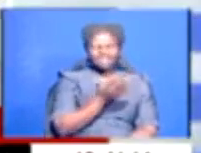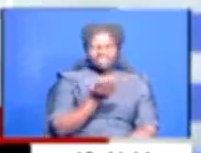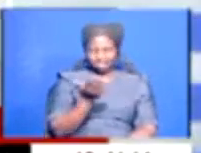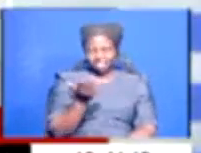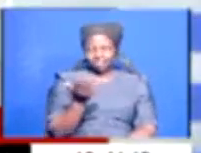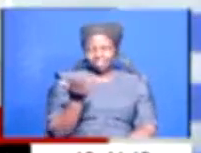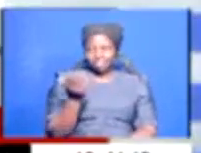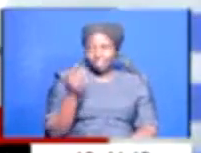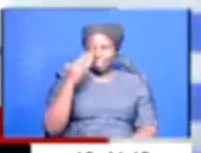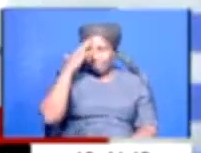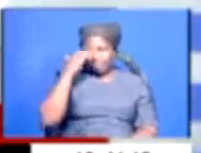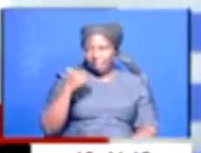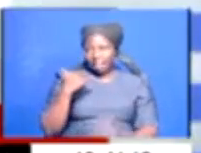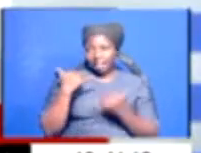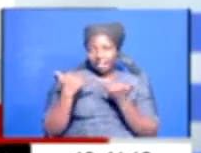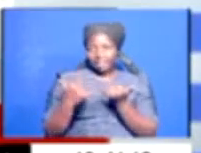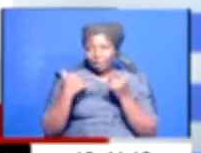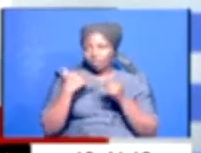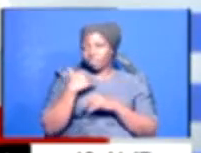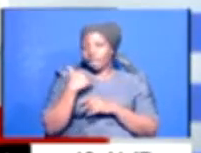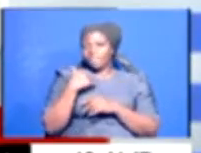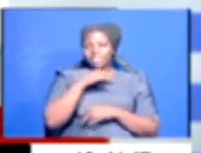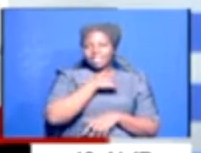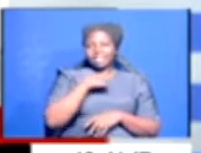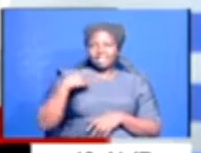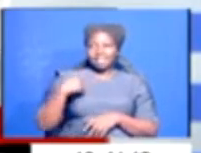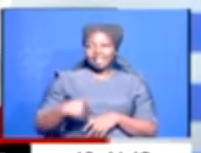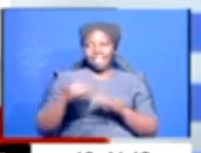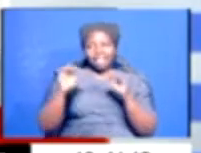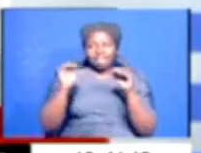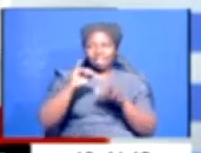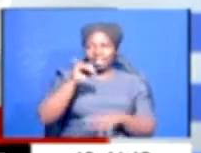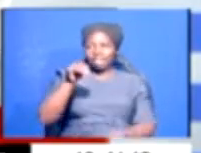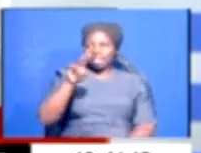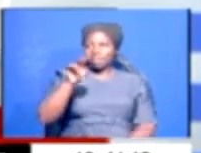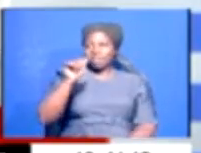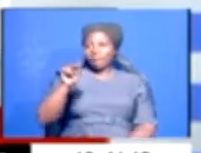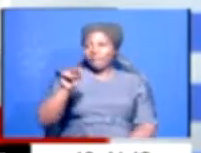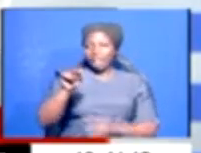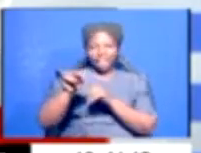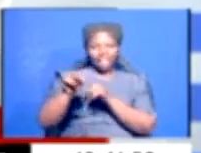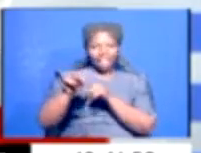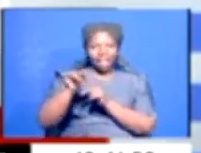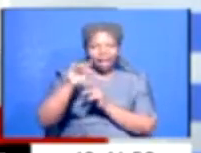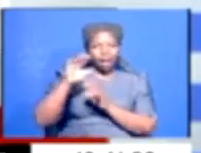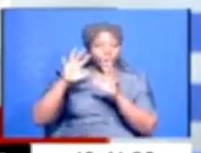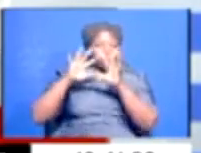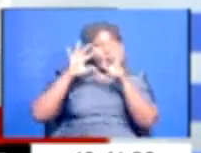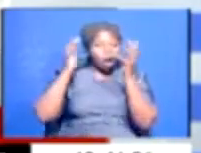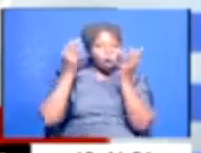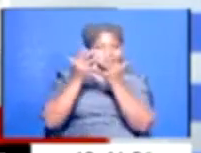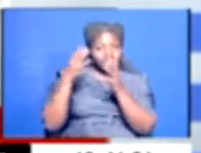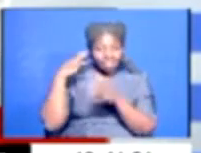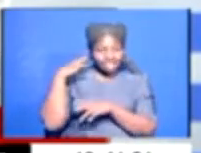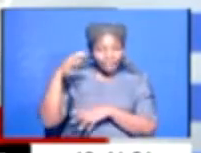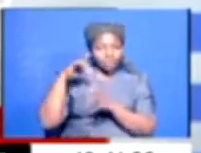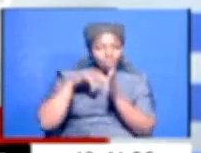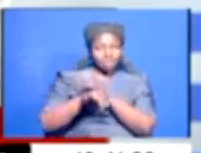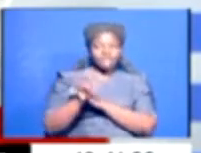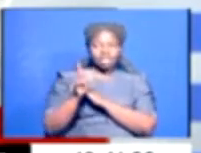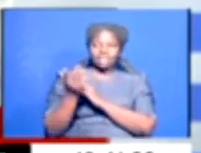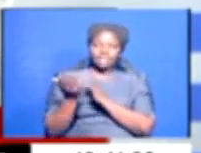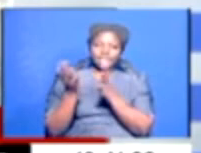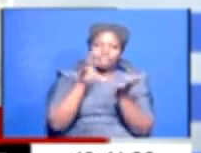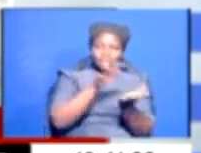because now we don't have the Chinas like Juan. Mm-hmm. Juan is the world champion, yes. in discus throwing in mm-hmm. my